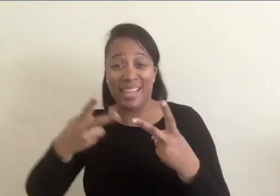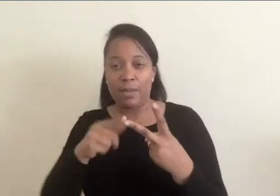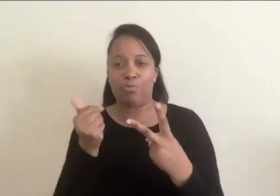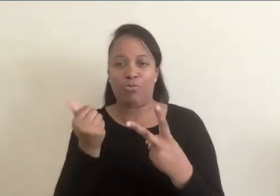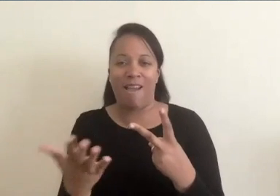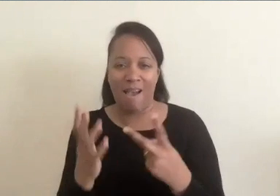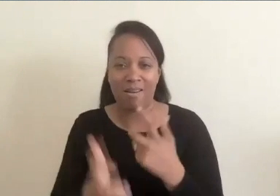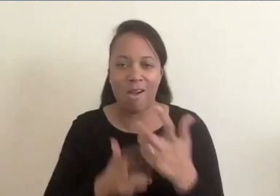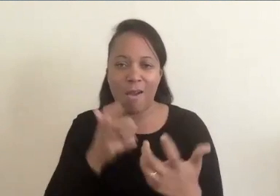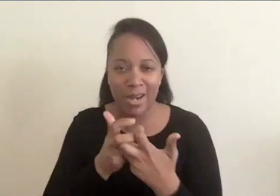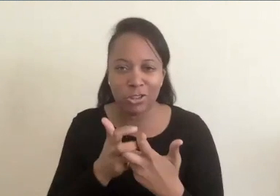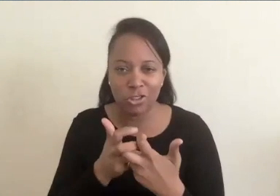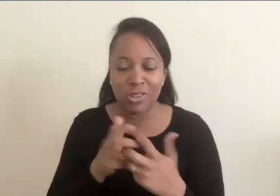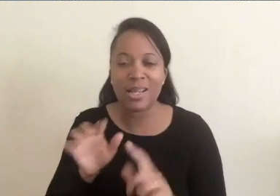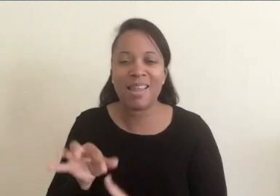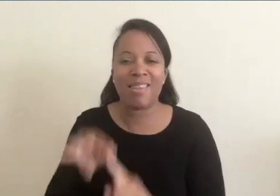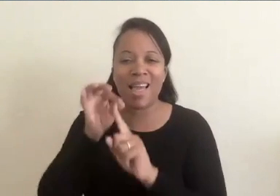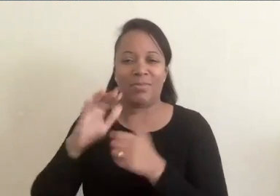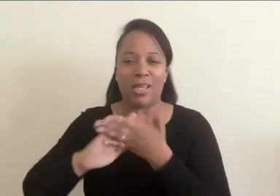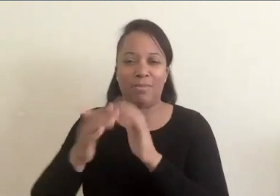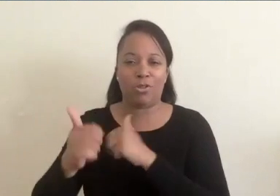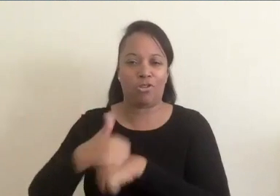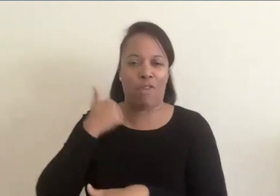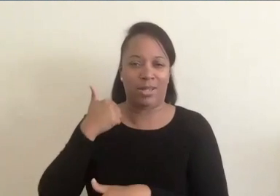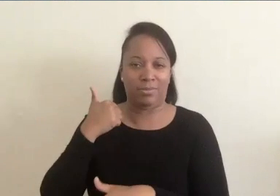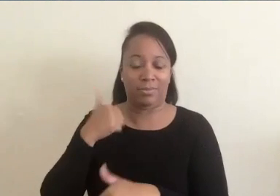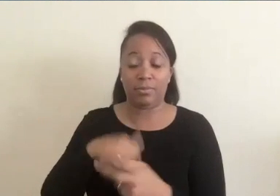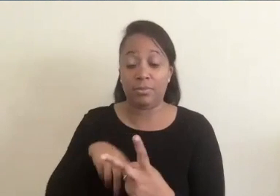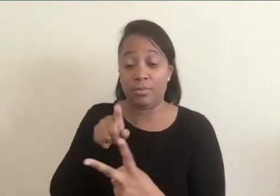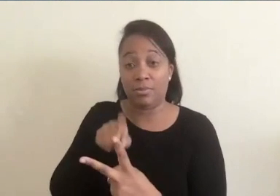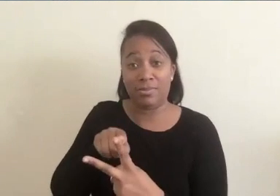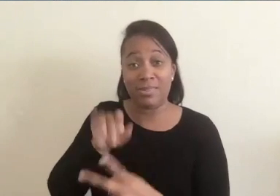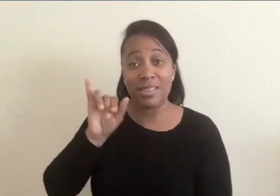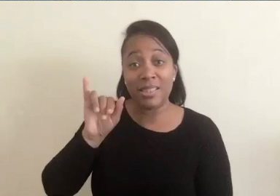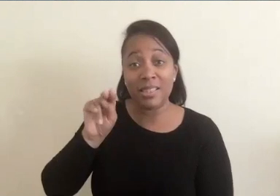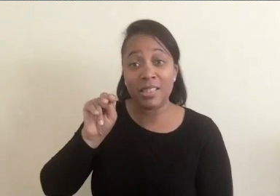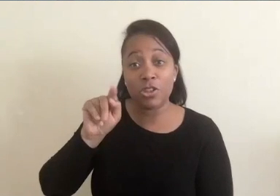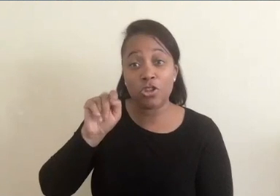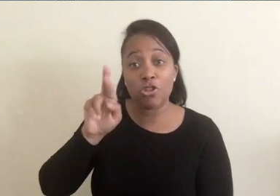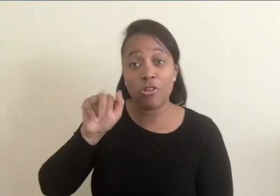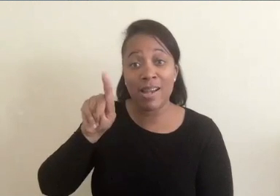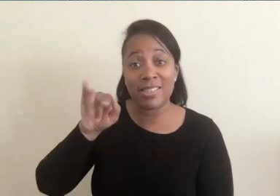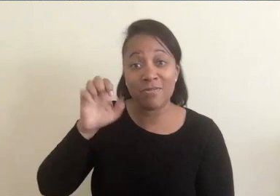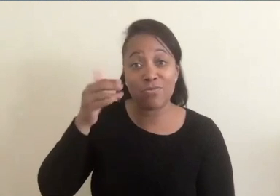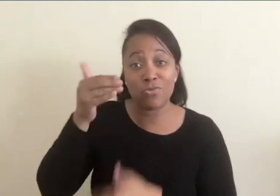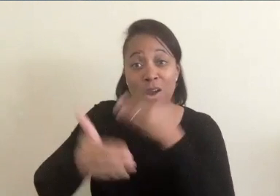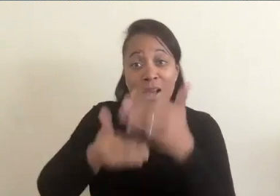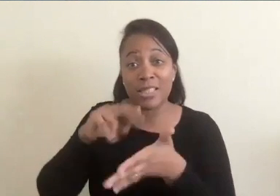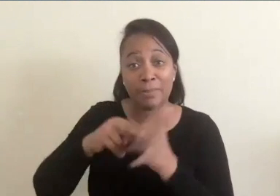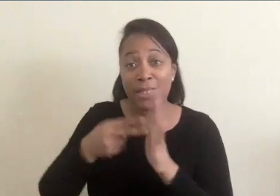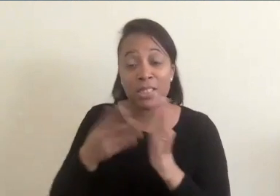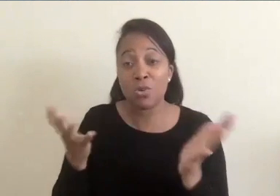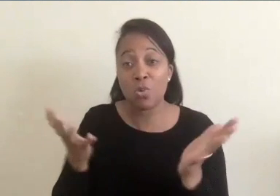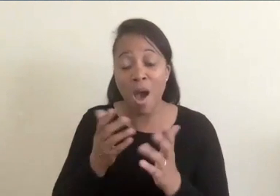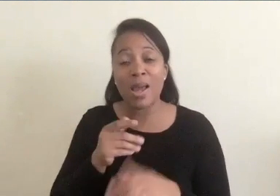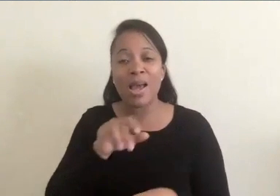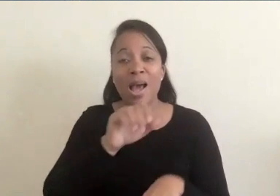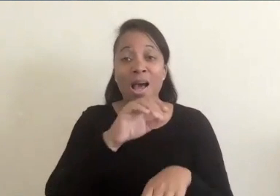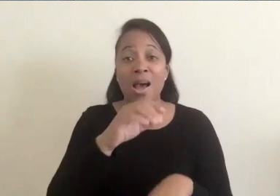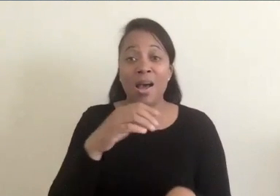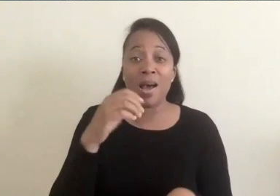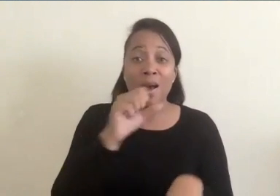threat. The interactive process means, very simply, that the employer and the employee need to have